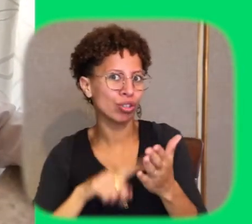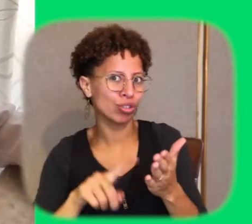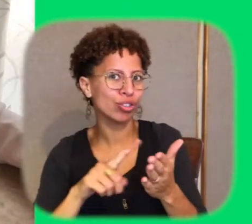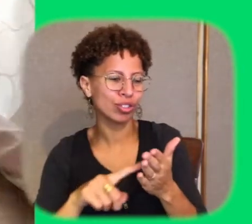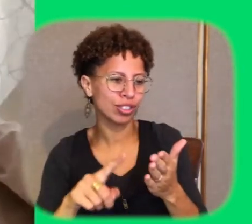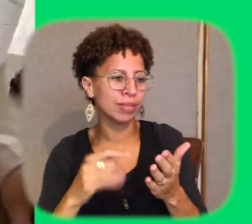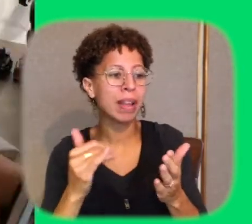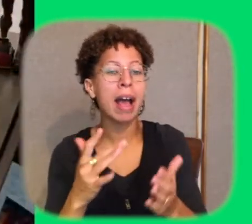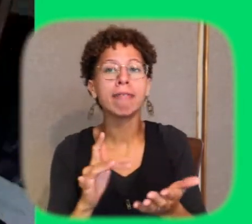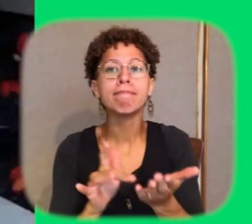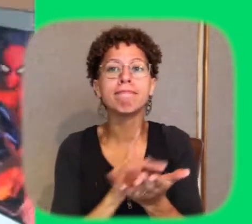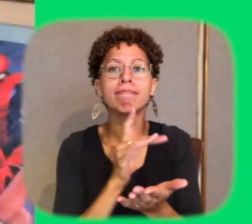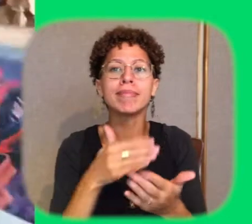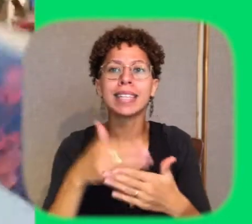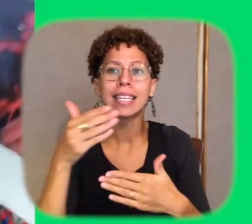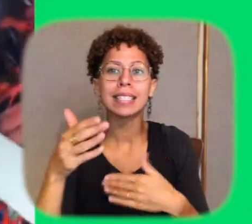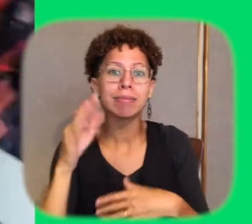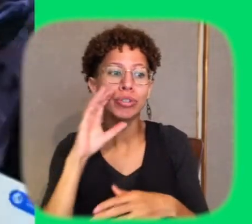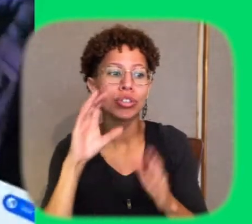it. Okay, who's this?